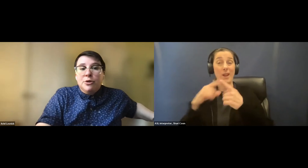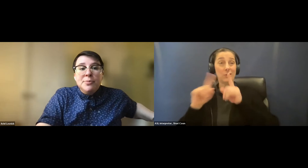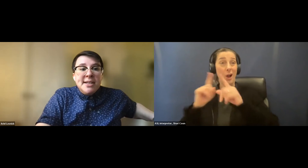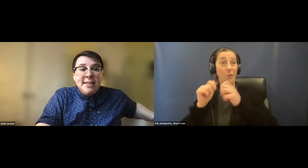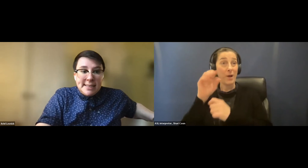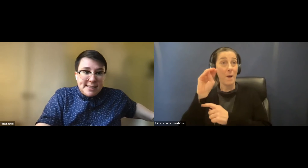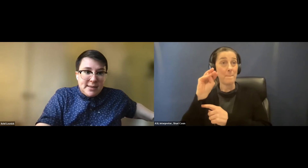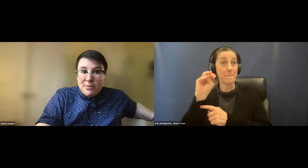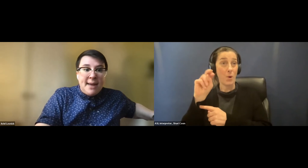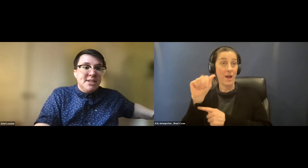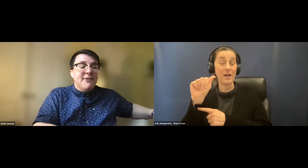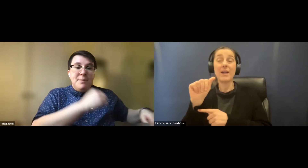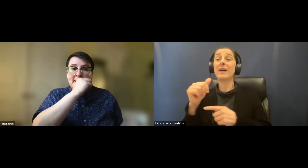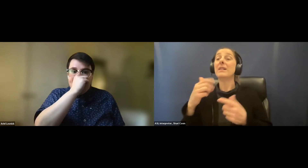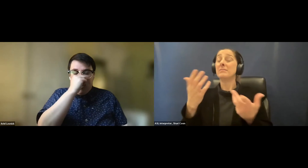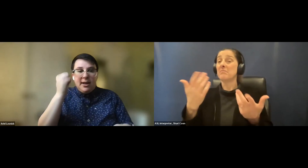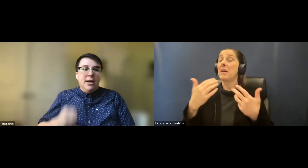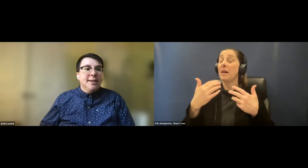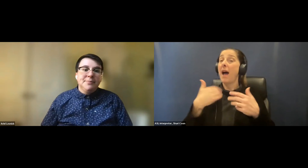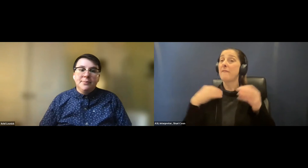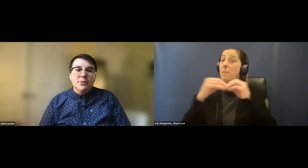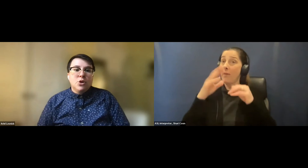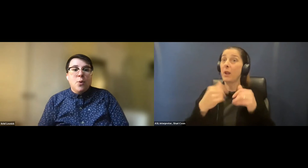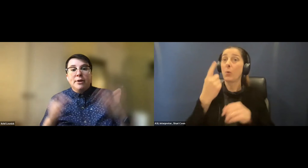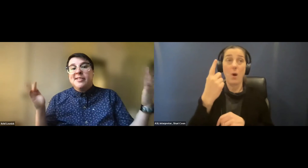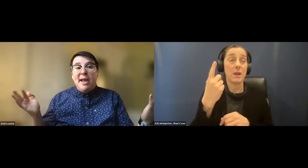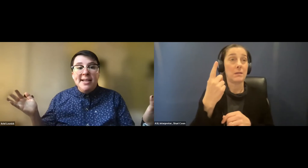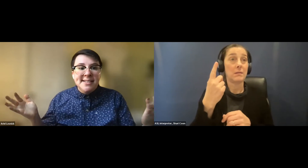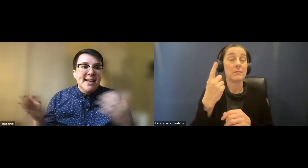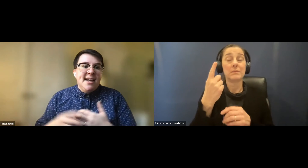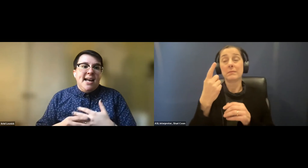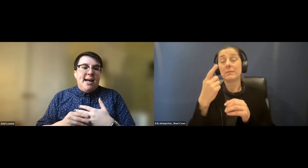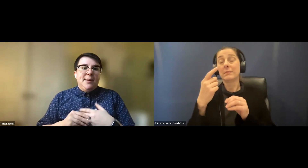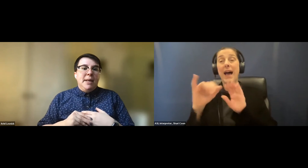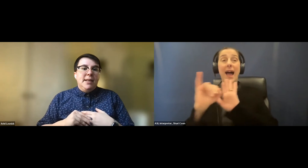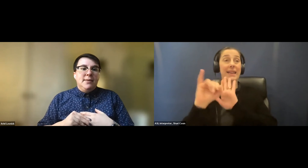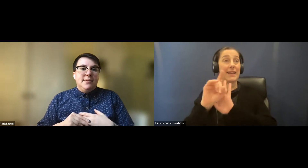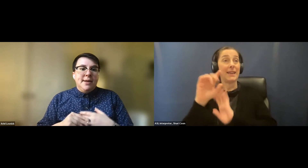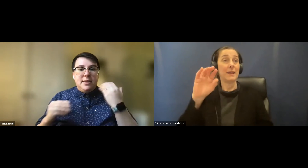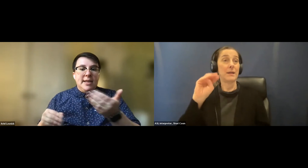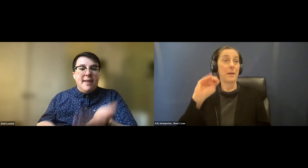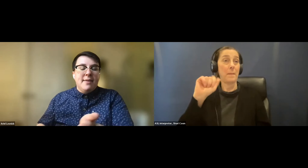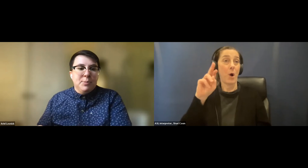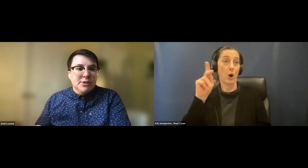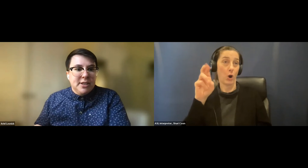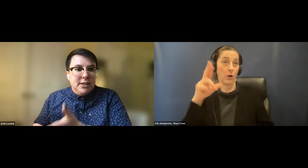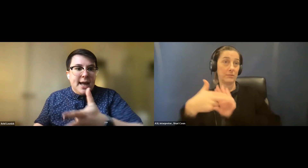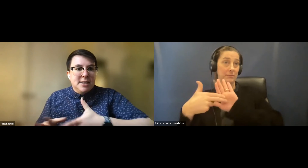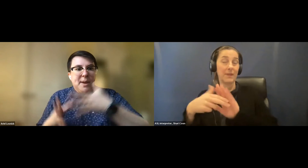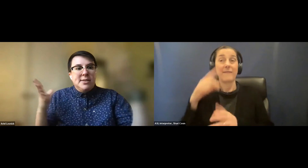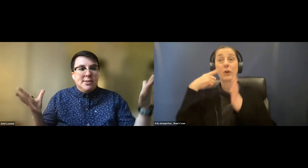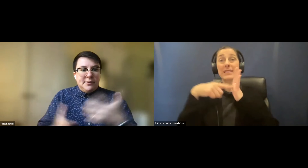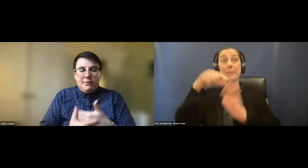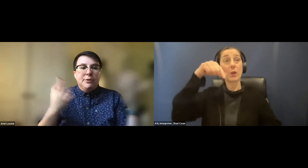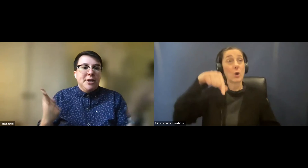the circumstance. Sometimes if I'm in a queer space, the thing that the person in